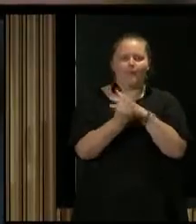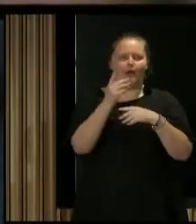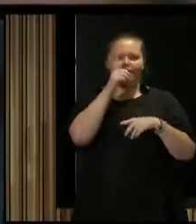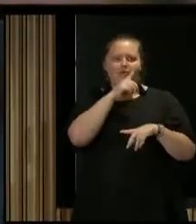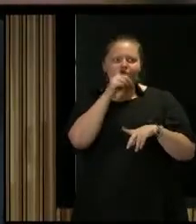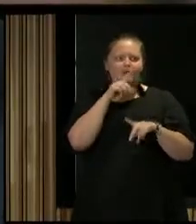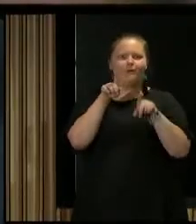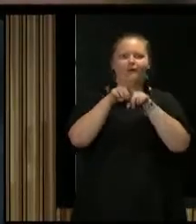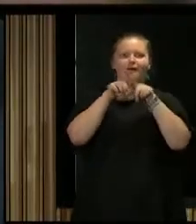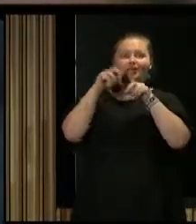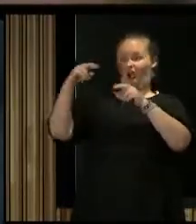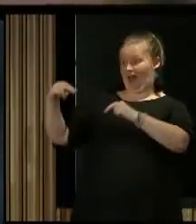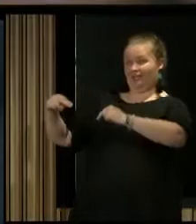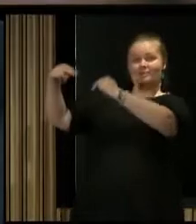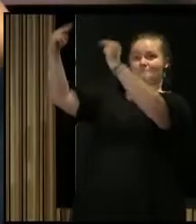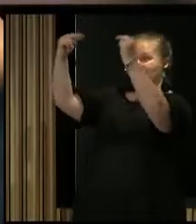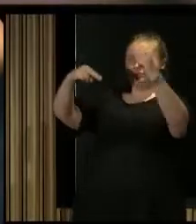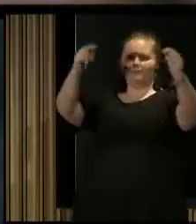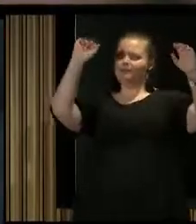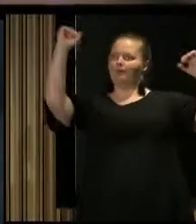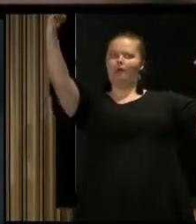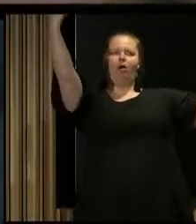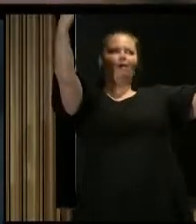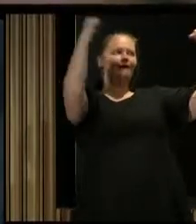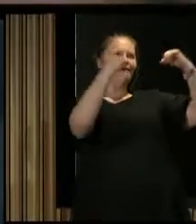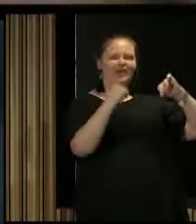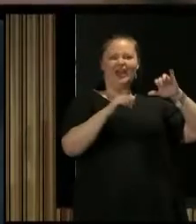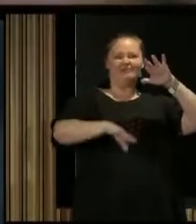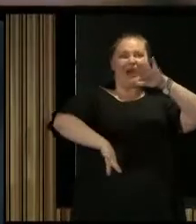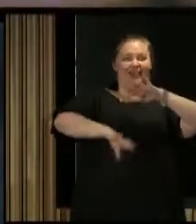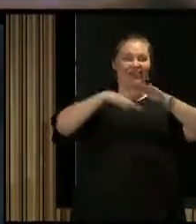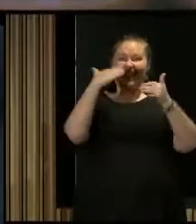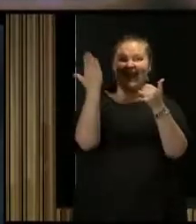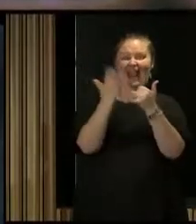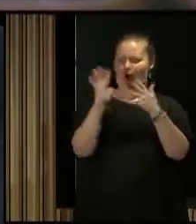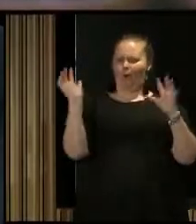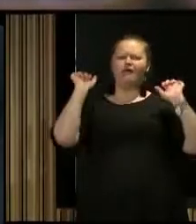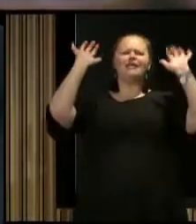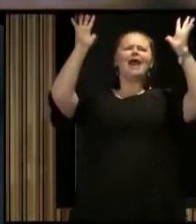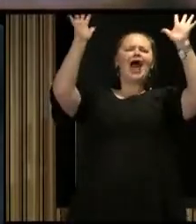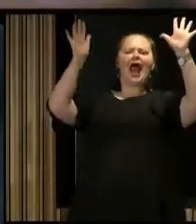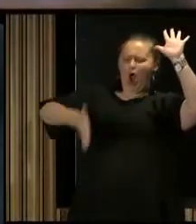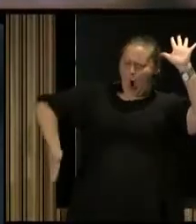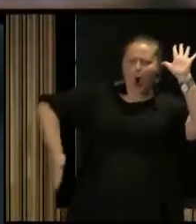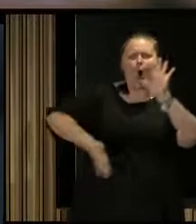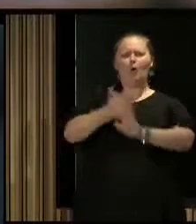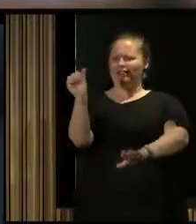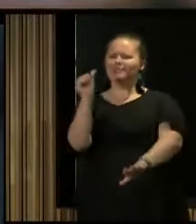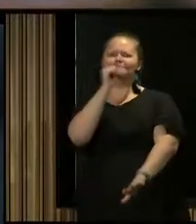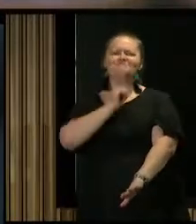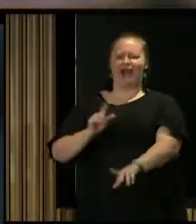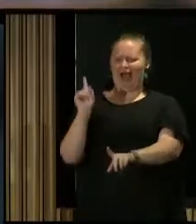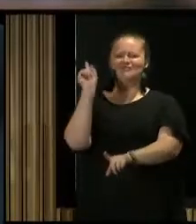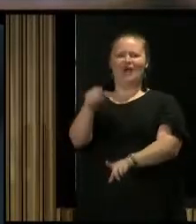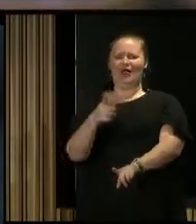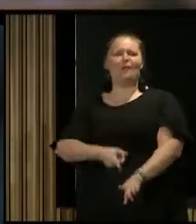heads out of the apartment buildings around, and at the end, all of this suburb cheered. Oh. And we all went to the bar down the road. There were like